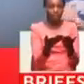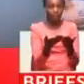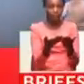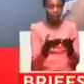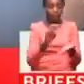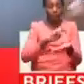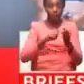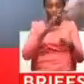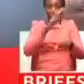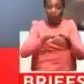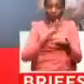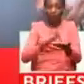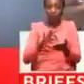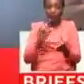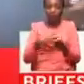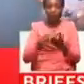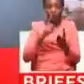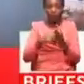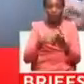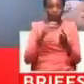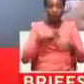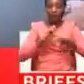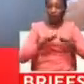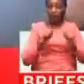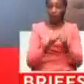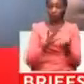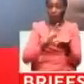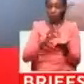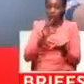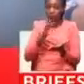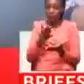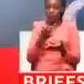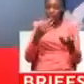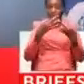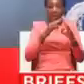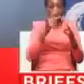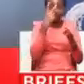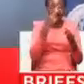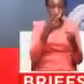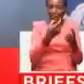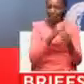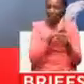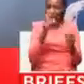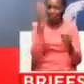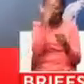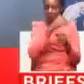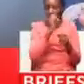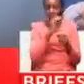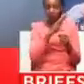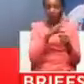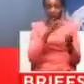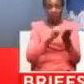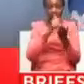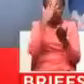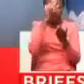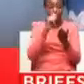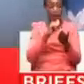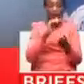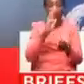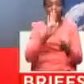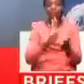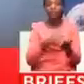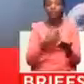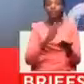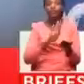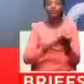spirit, and then you begin to have a covenant with that spirit. If you see them, they're very attractive. So that's why Wizkid is telling you that this girl